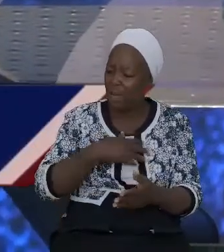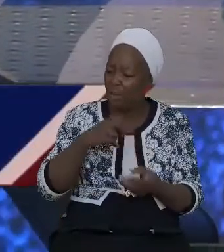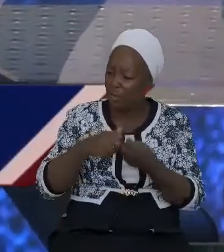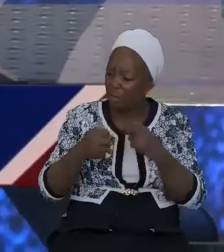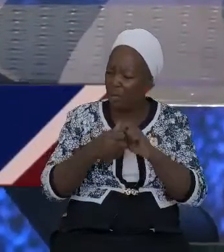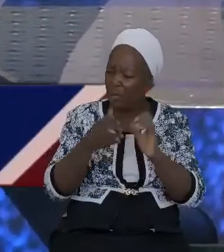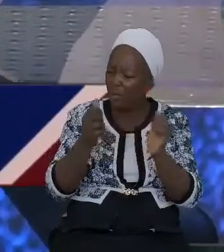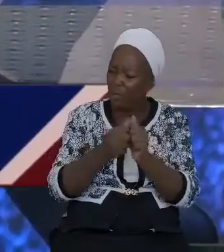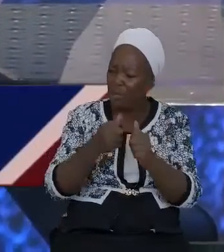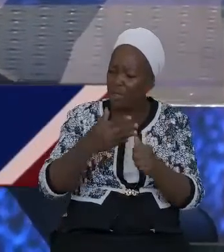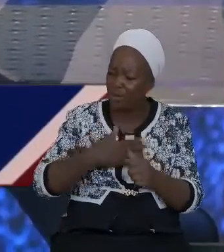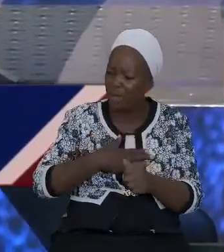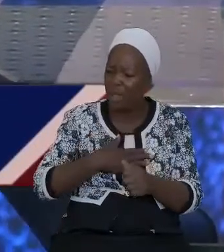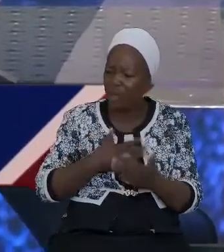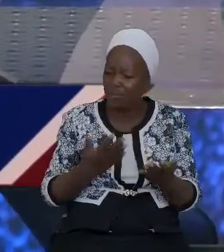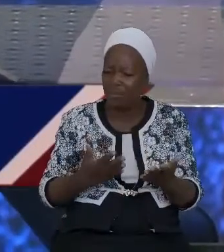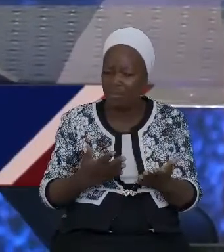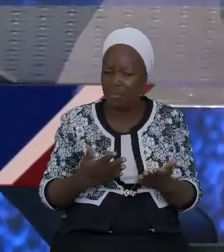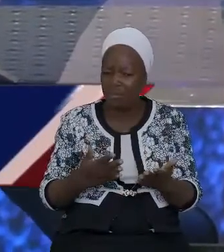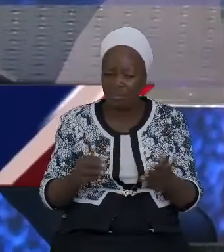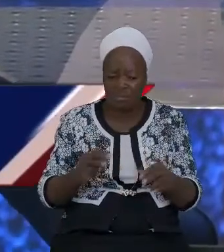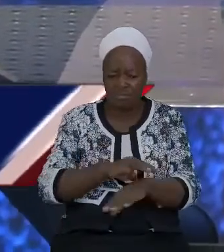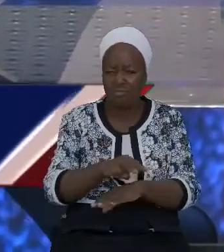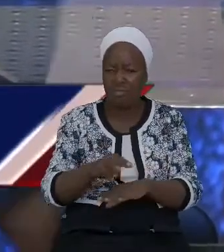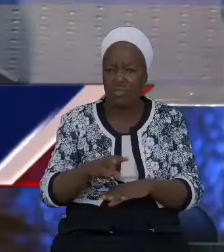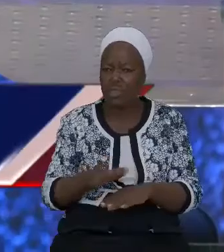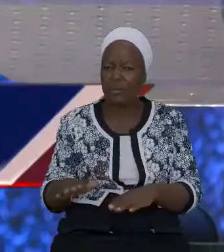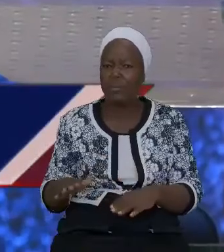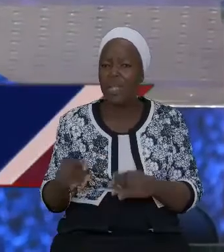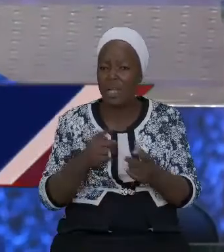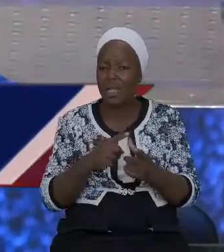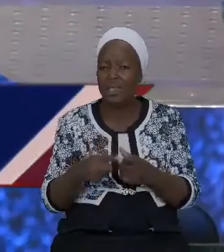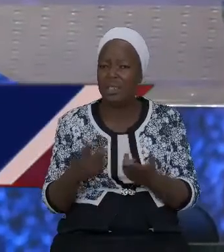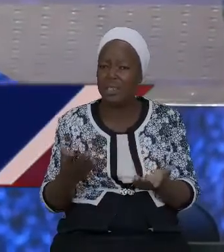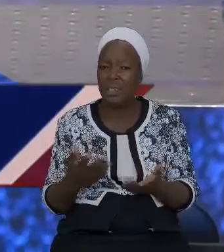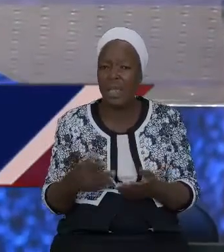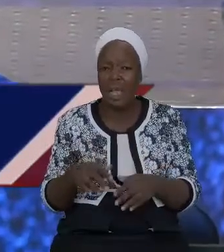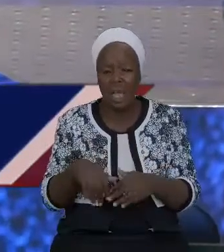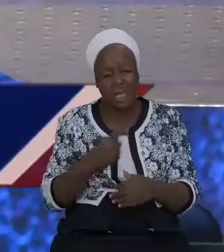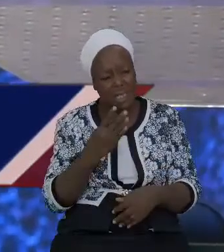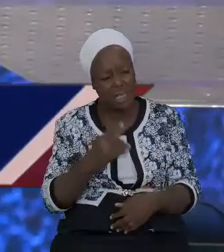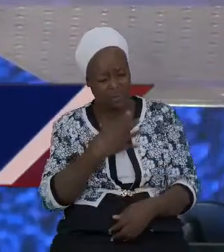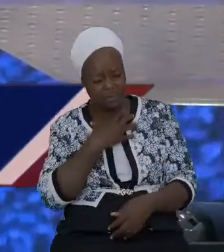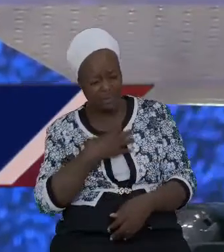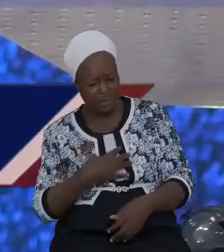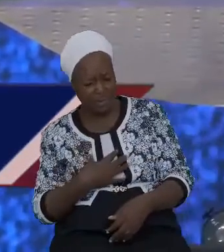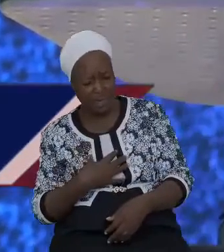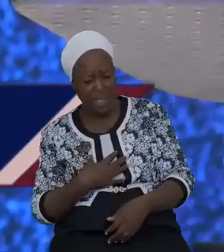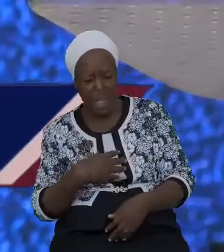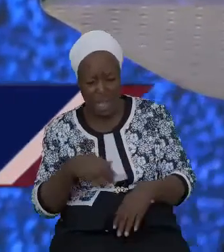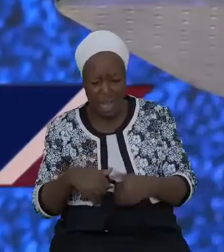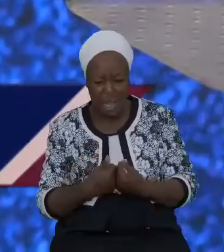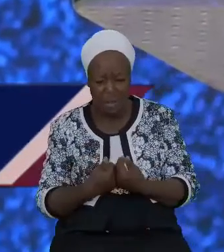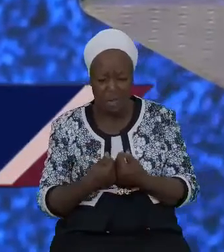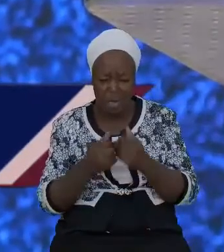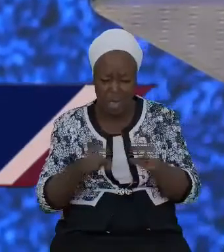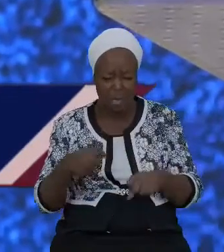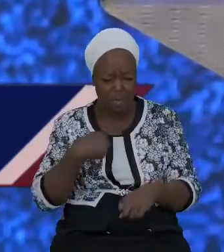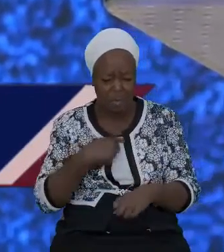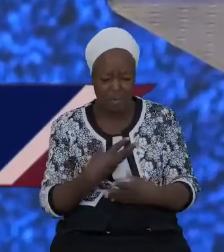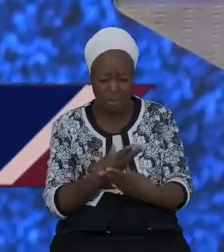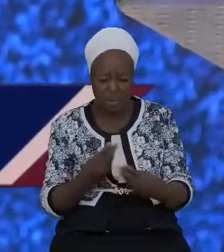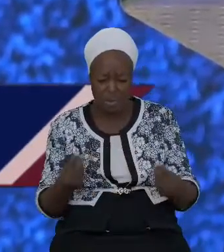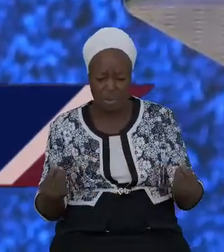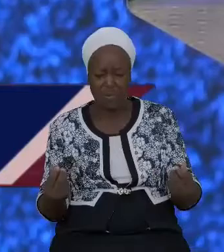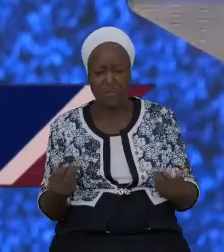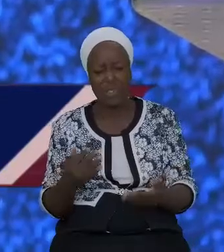employer, and the head of my department, and there is famine. We cannot even talk. If I go this